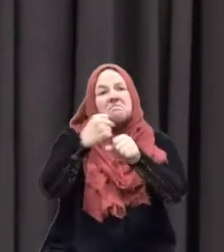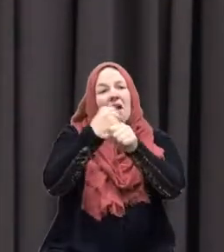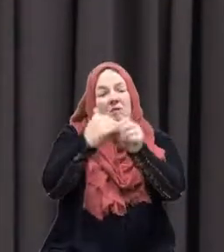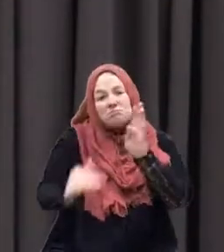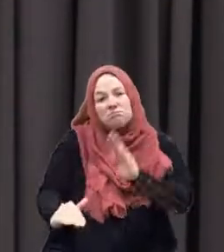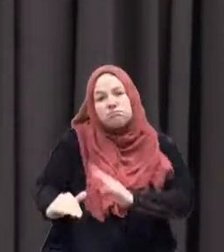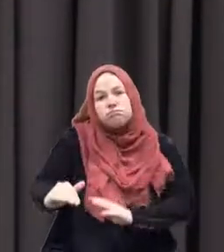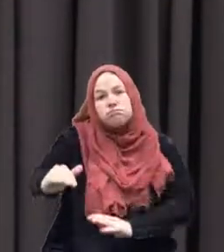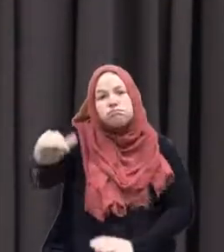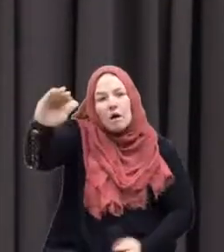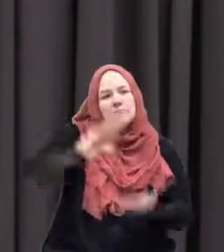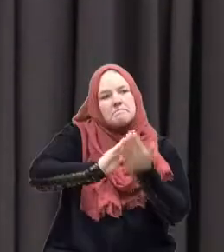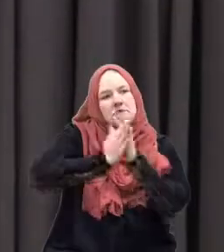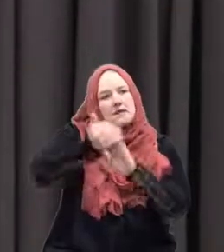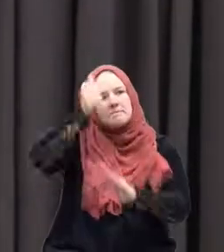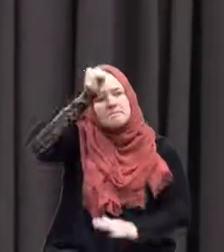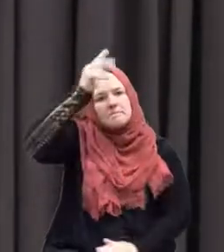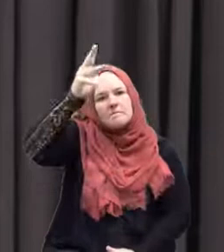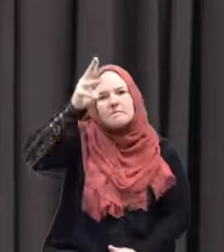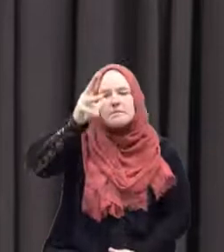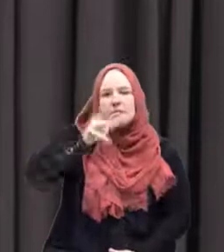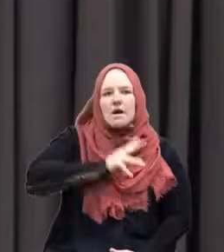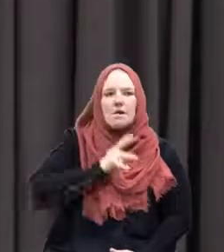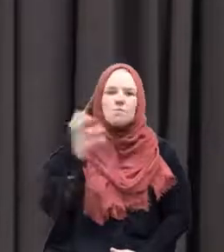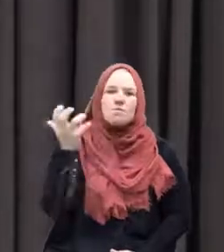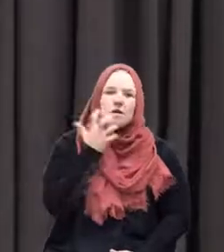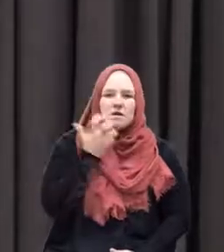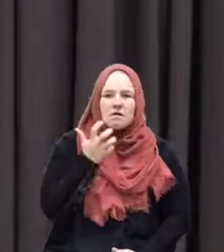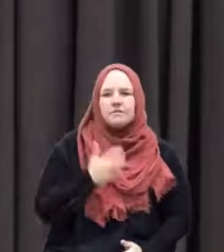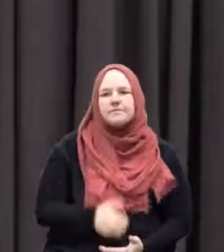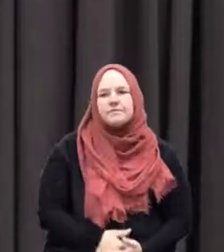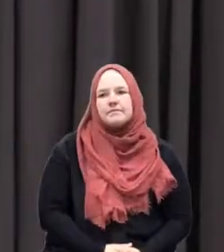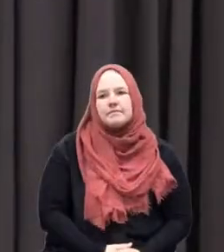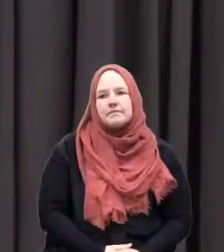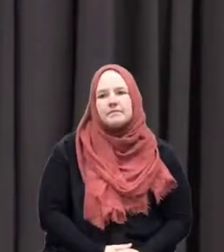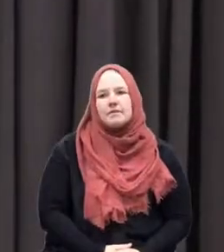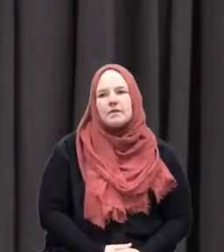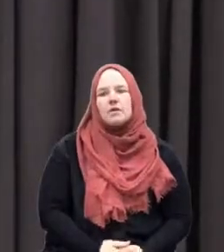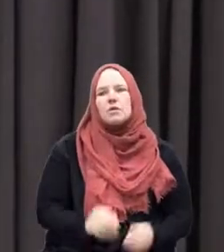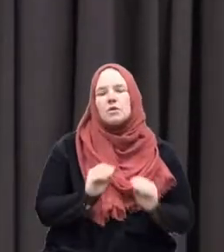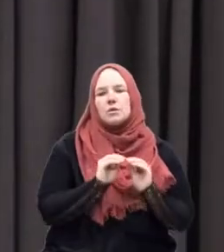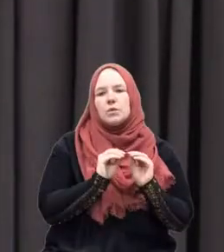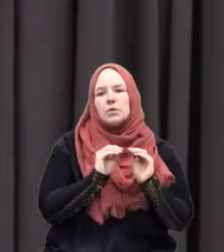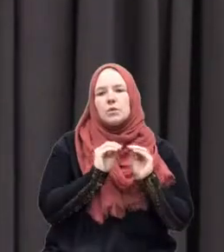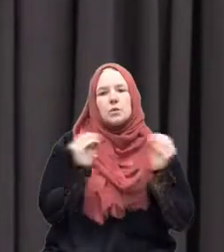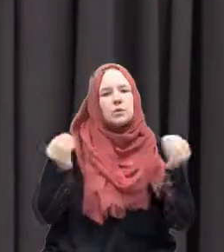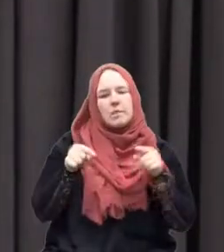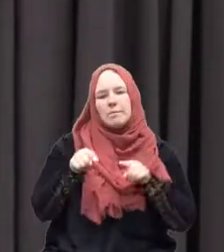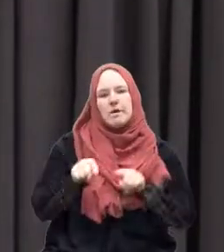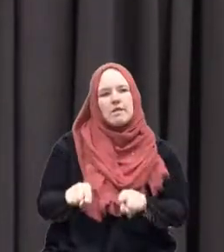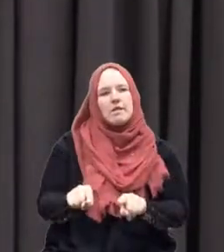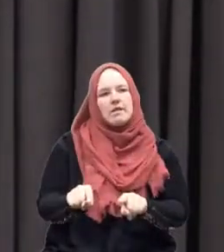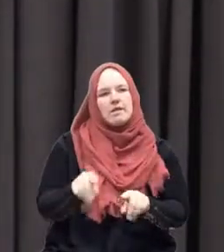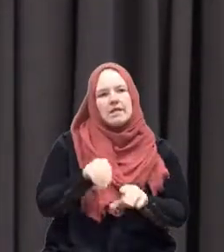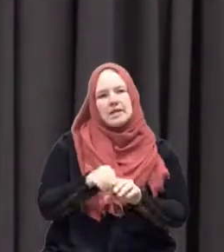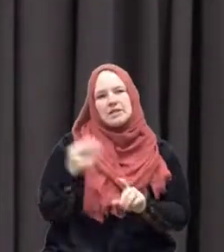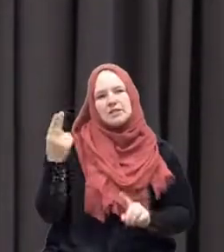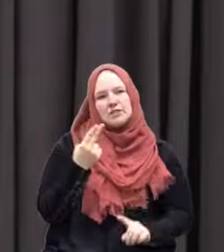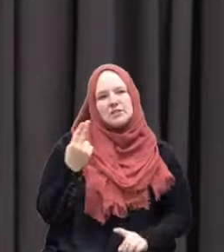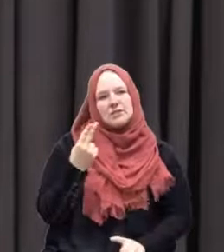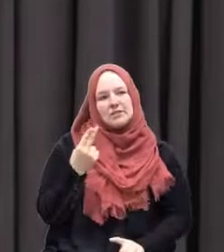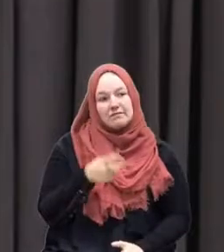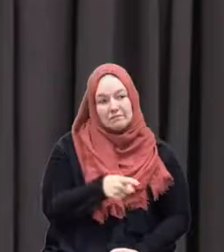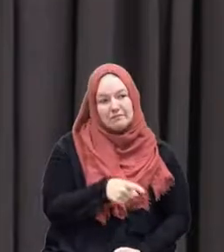grew up to be a man unlike no other. He has no parallel in